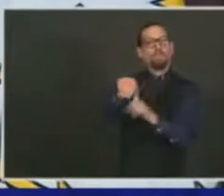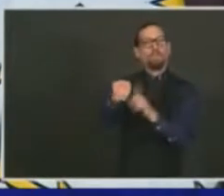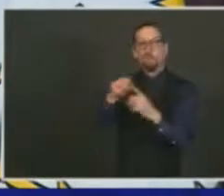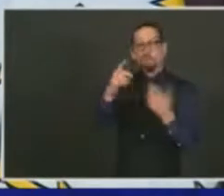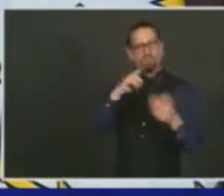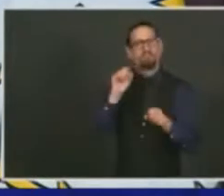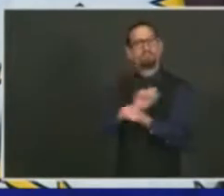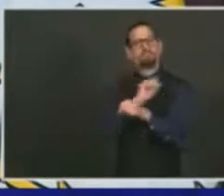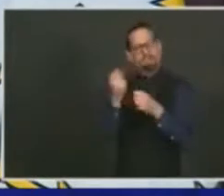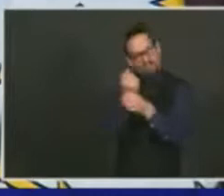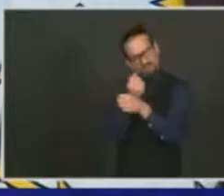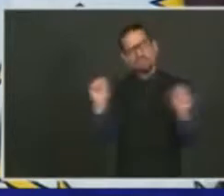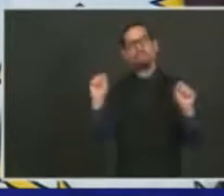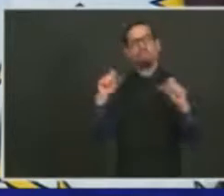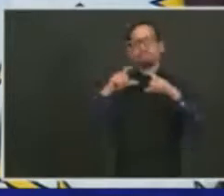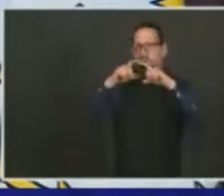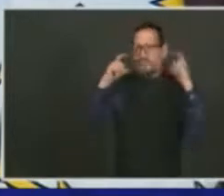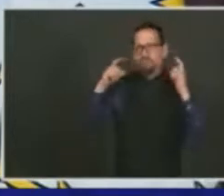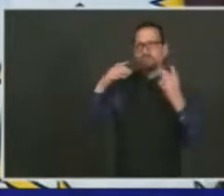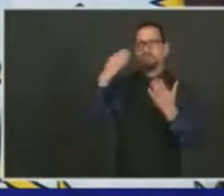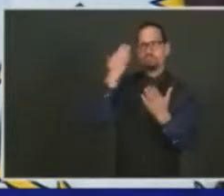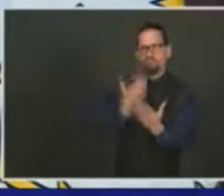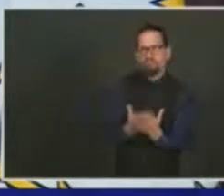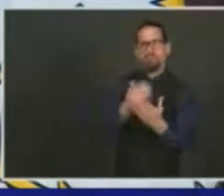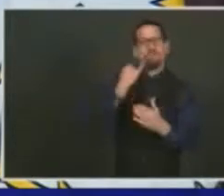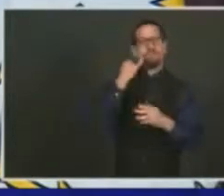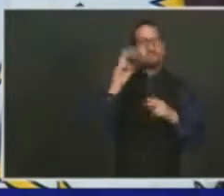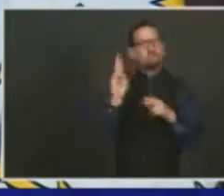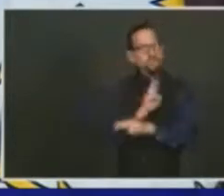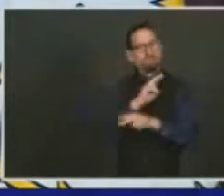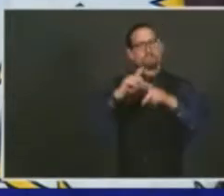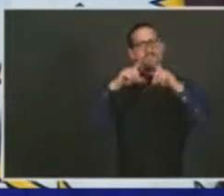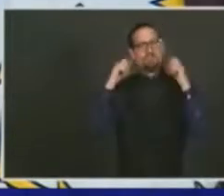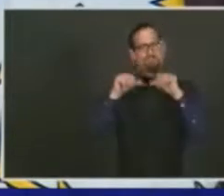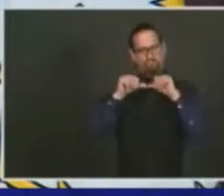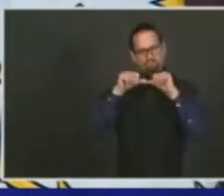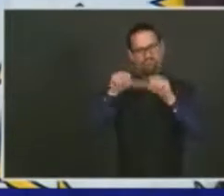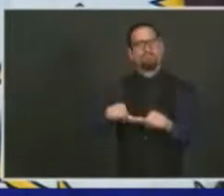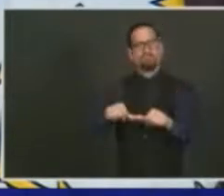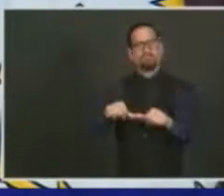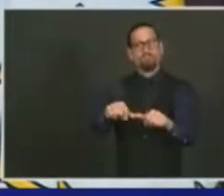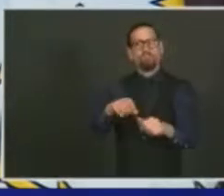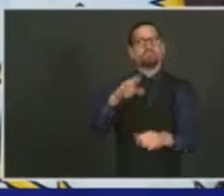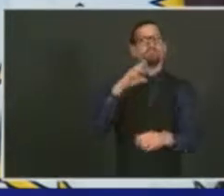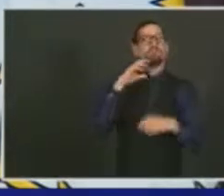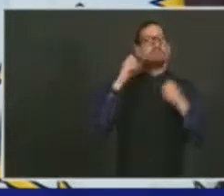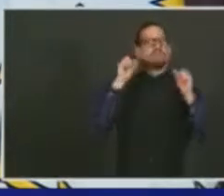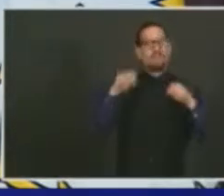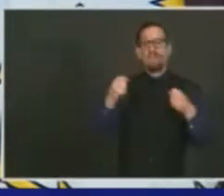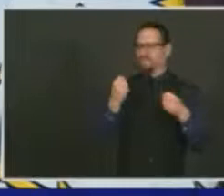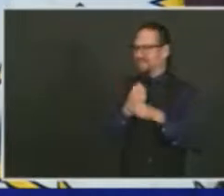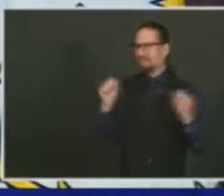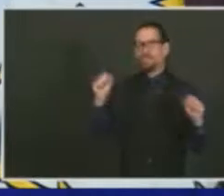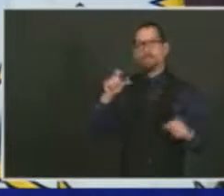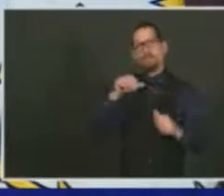gatherings, we would save 100,000 lives in the next 4 months.